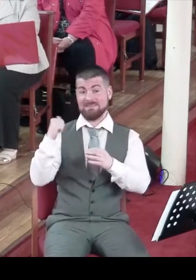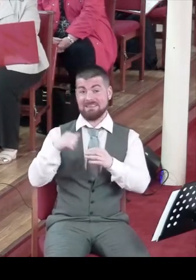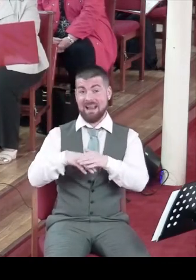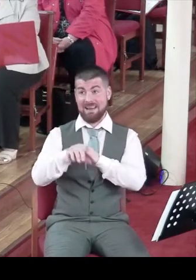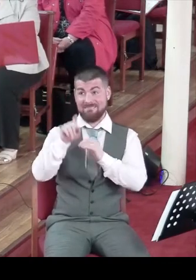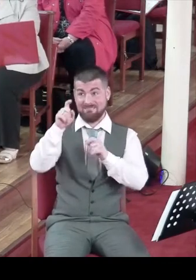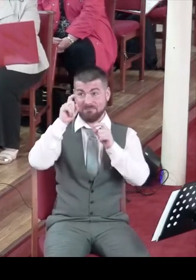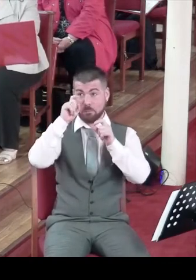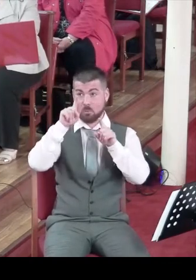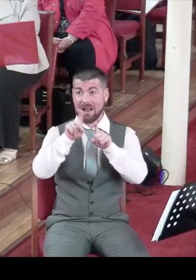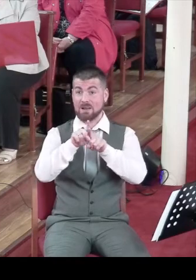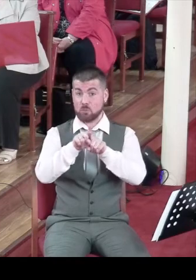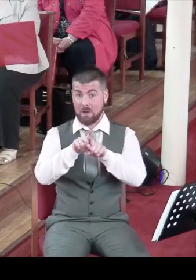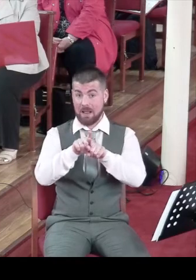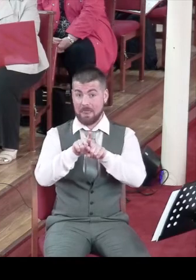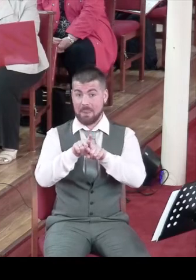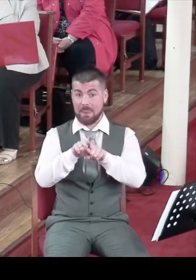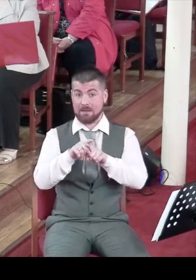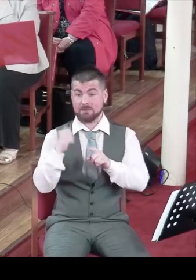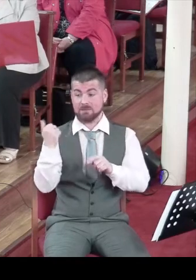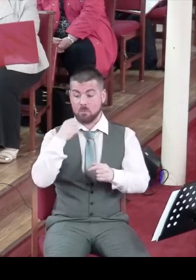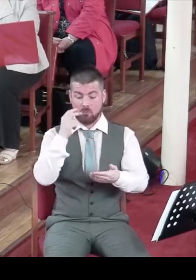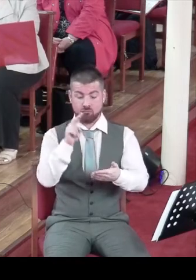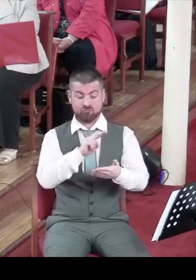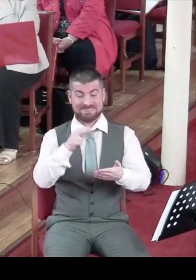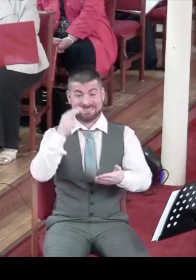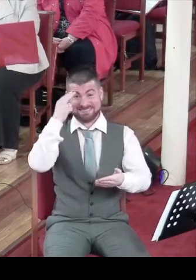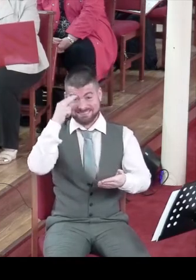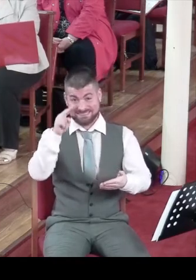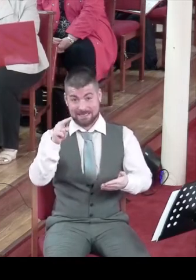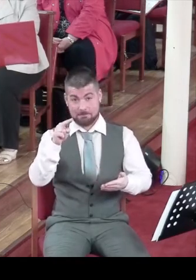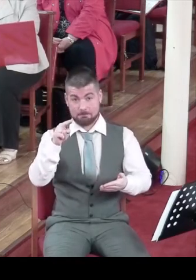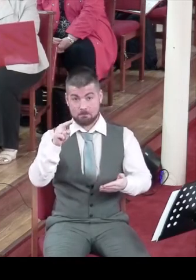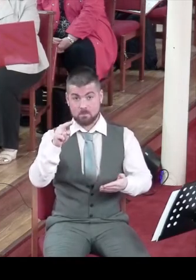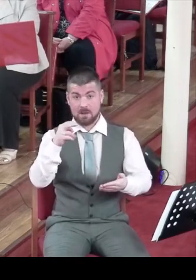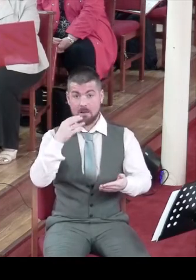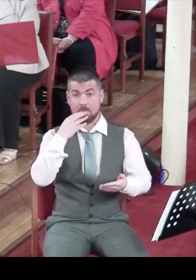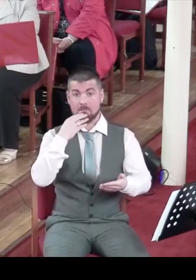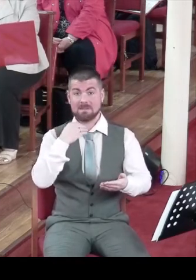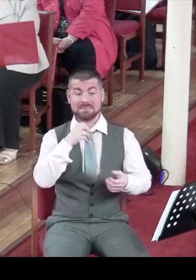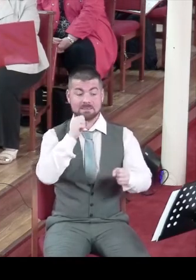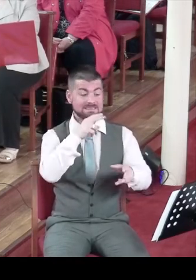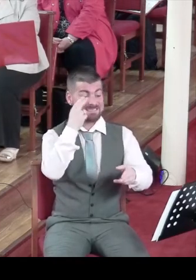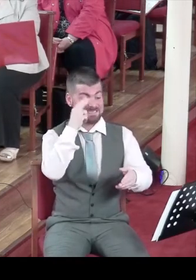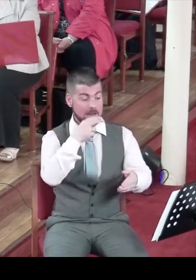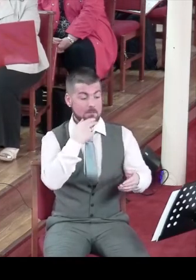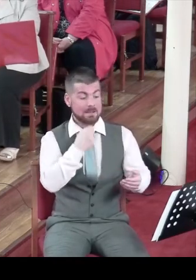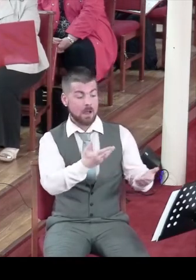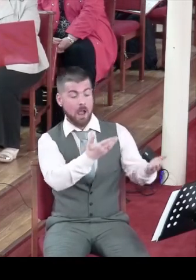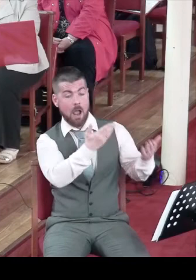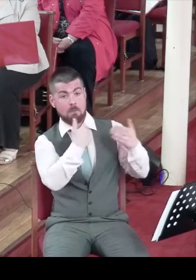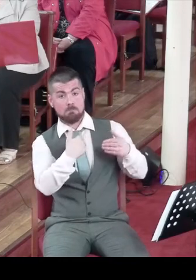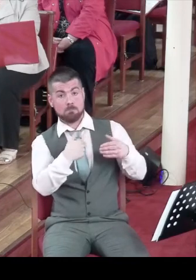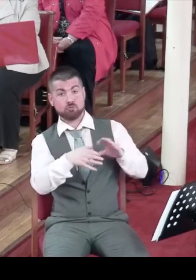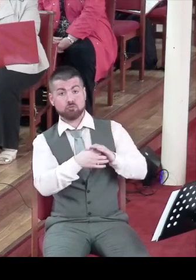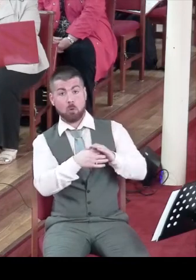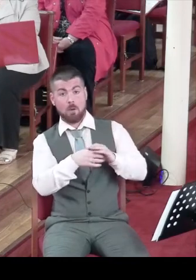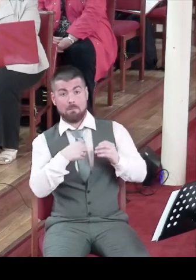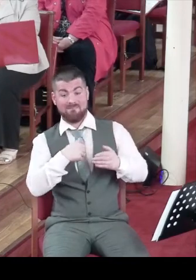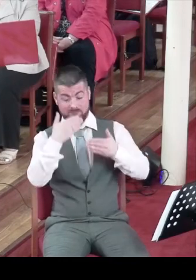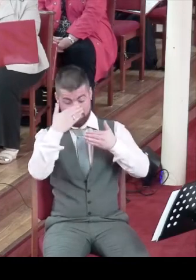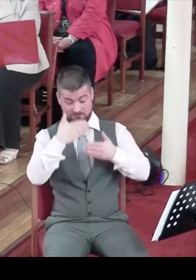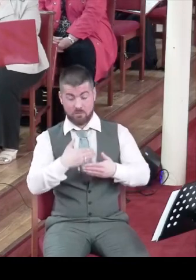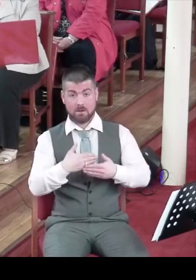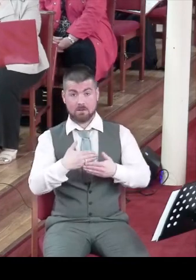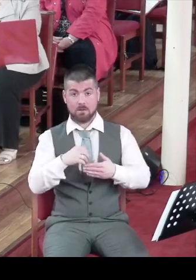as I read out the names of the 9 folk to get their certificates, I'm going to ask them to come up and join me at the front. We'll get a picture at the